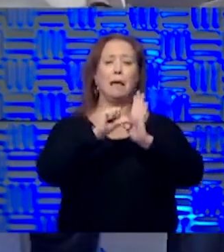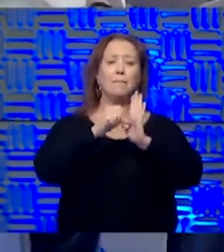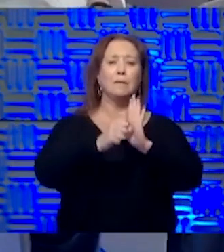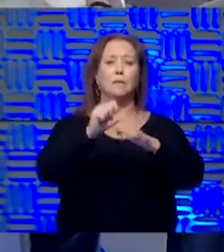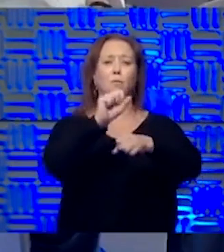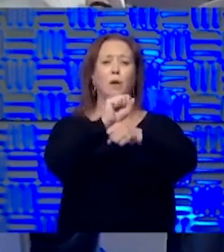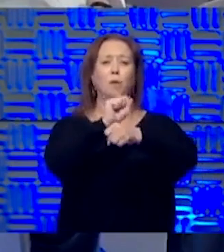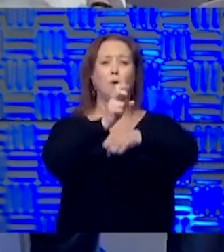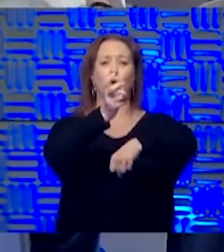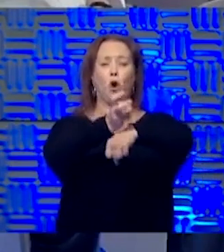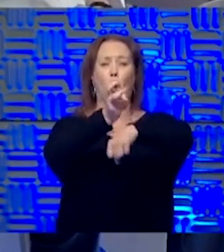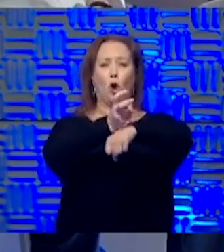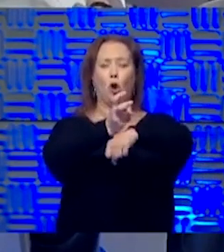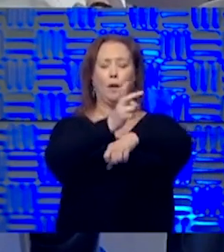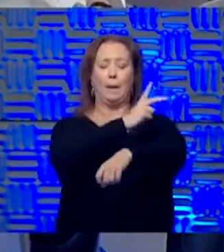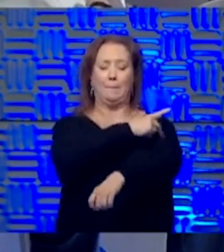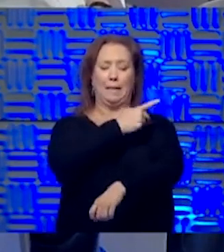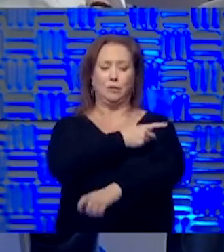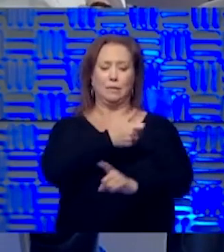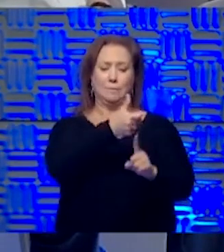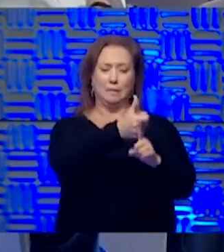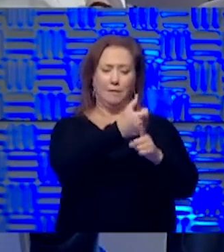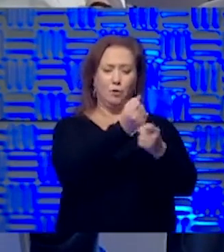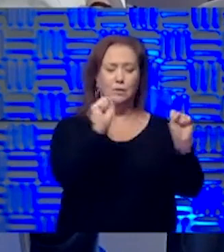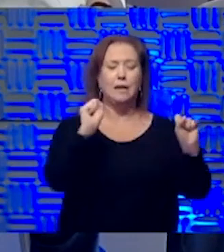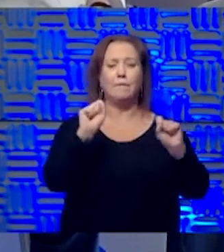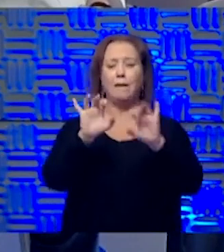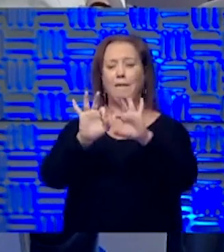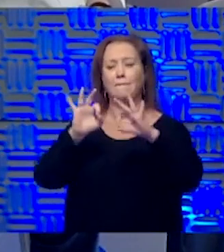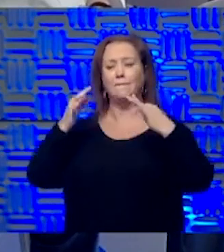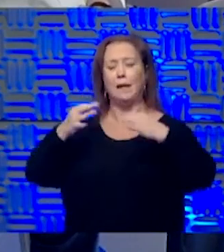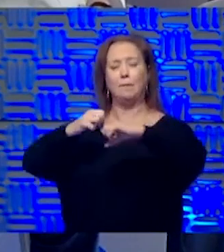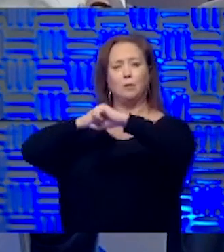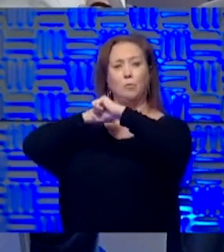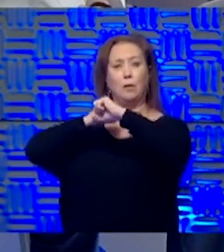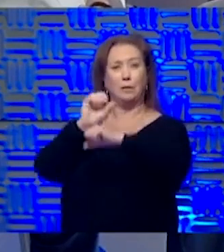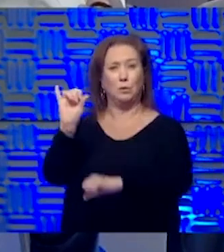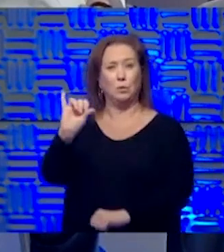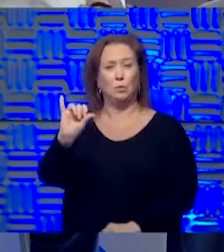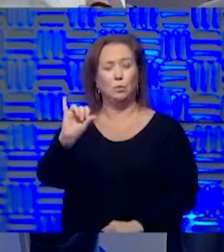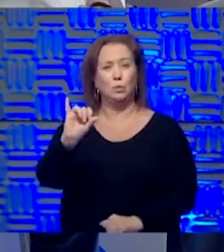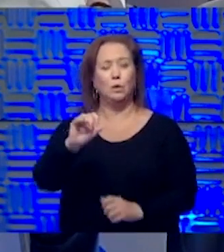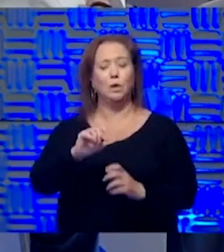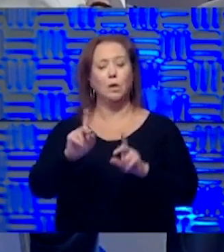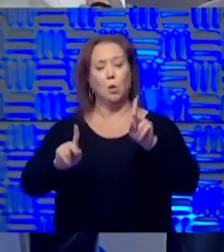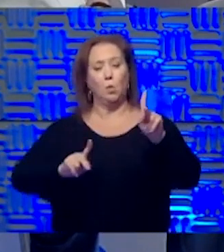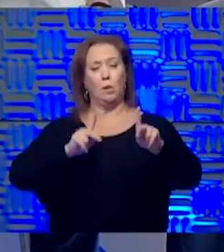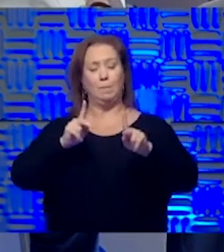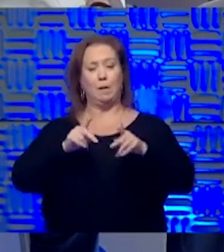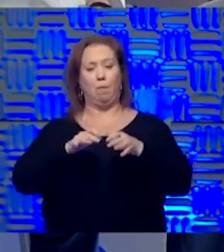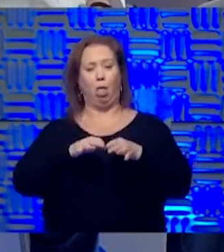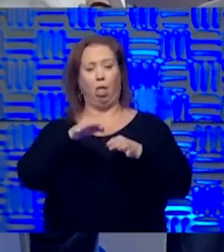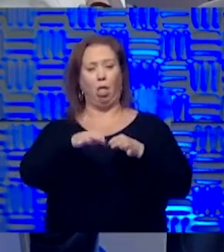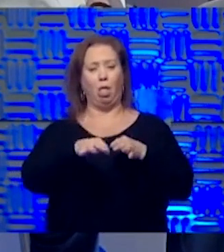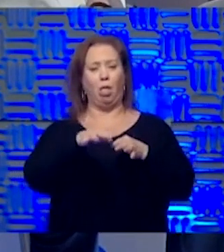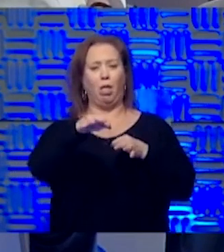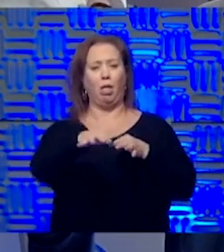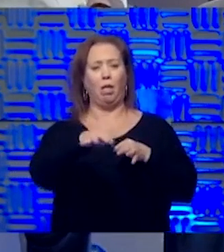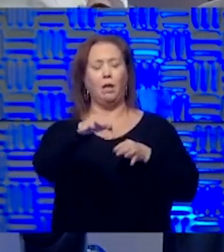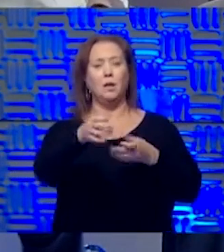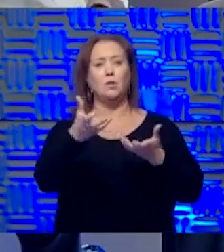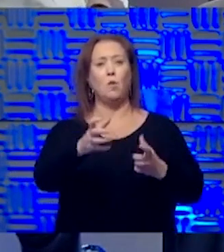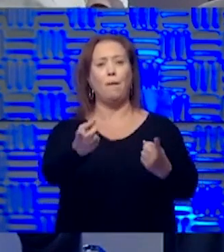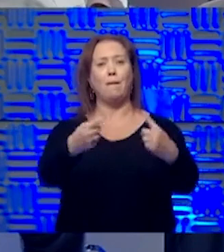that patients are safe when they get here and that families are protected. And so I think when people delay care because they're afraid